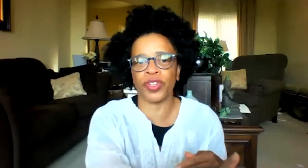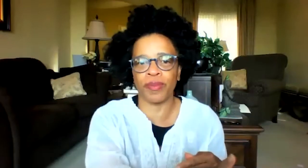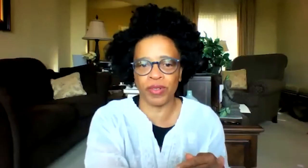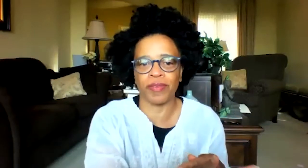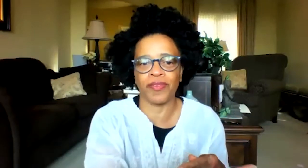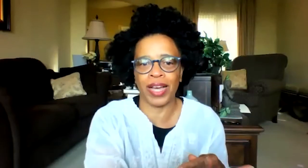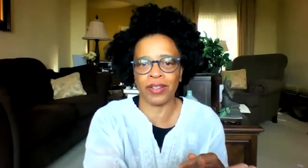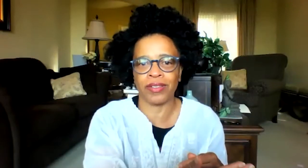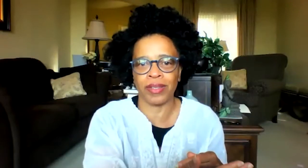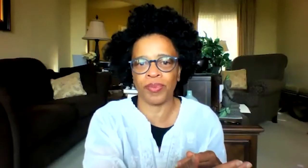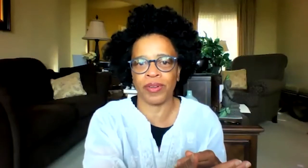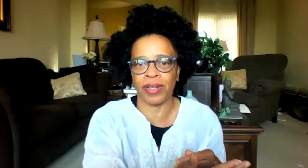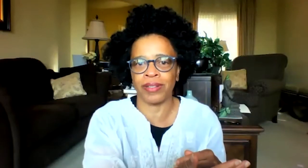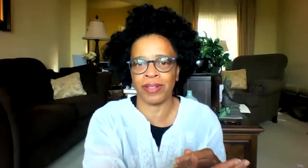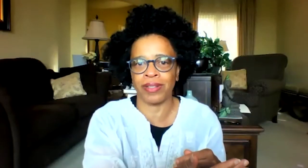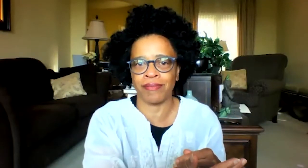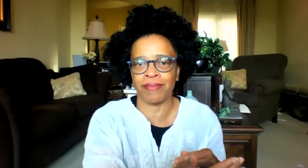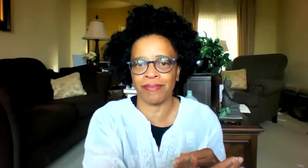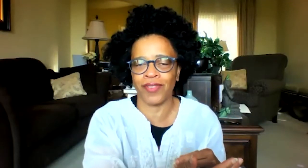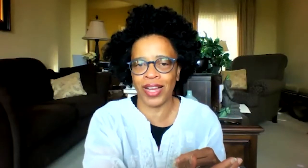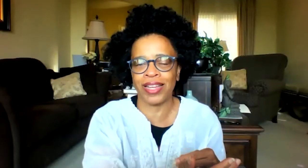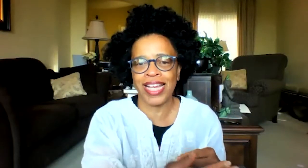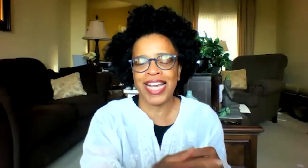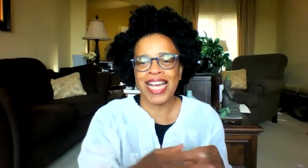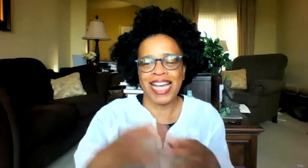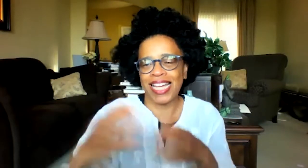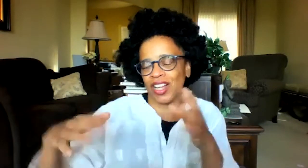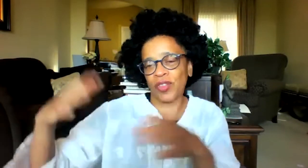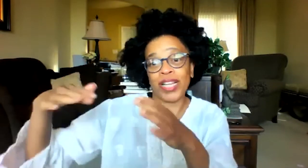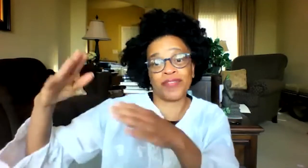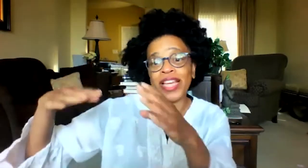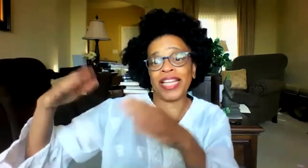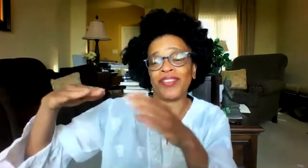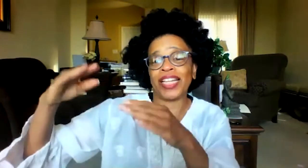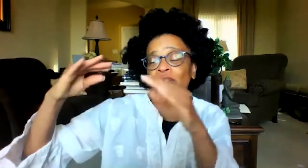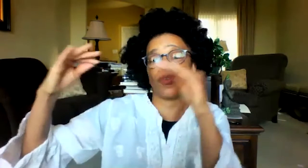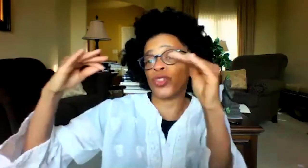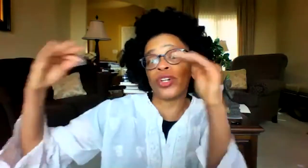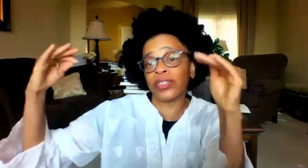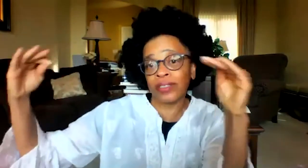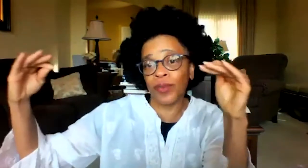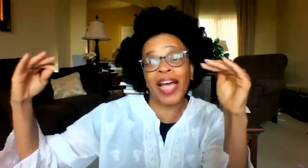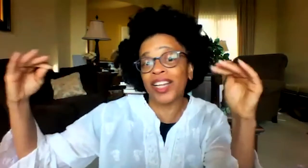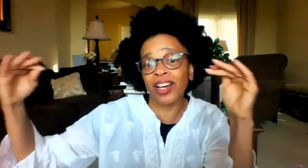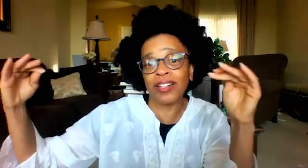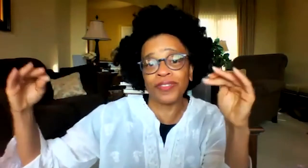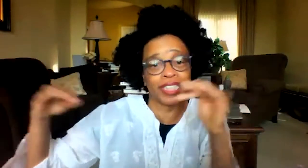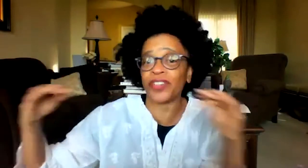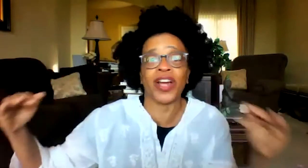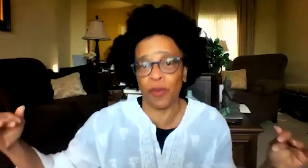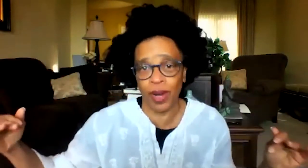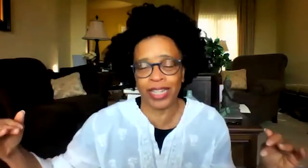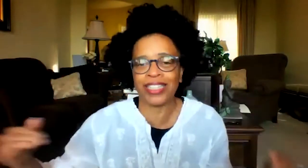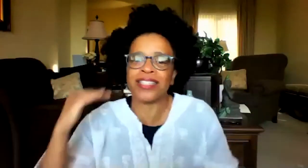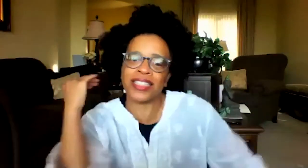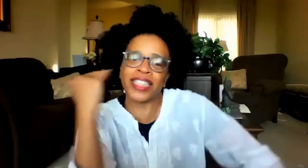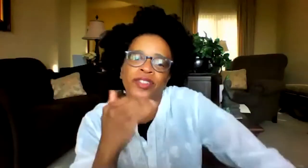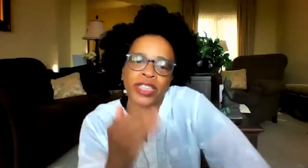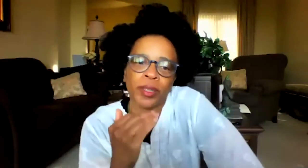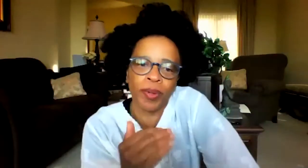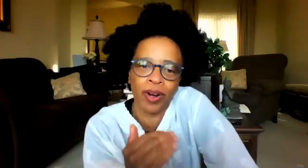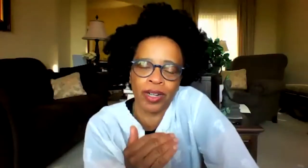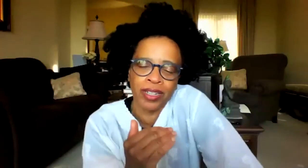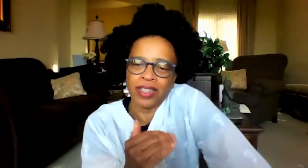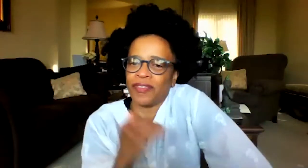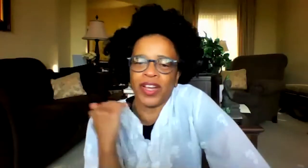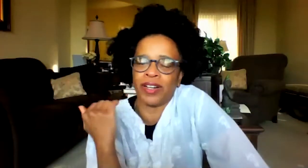we'll accord them certain values, and right? And otherwise, if they don't look white enough, then they're not white. This is